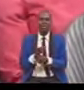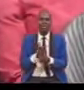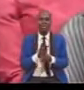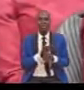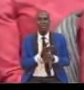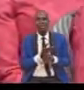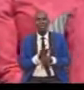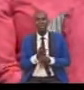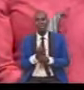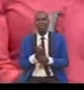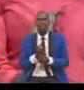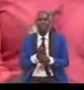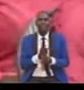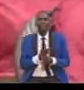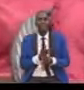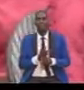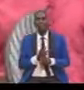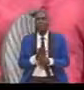care.